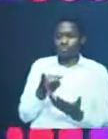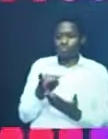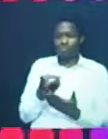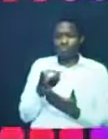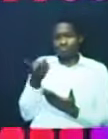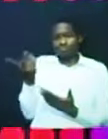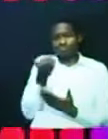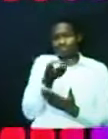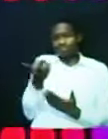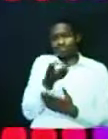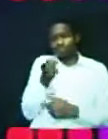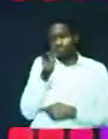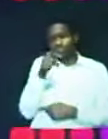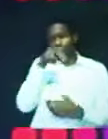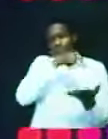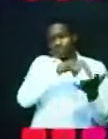come